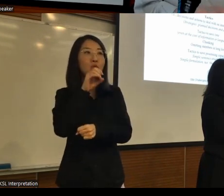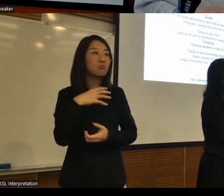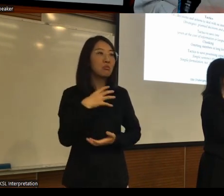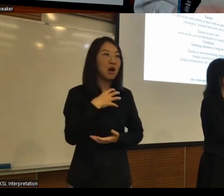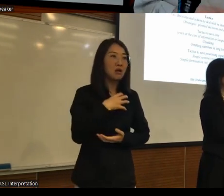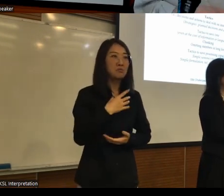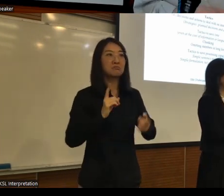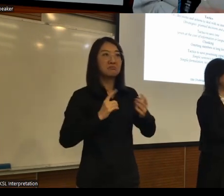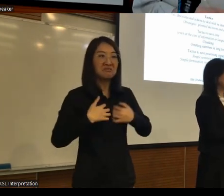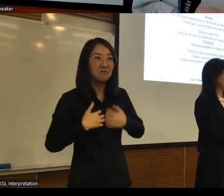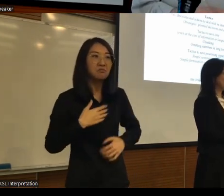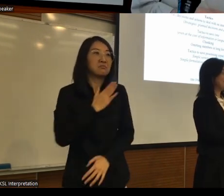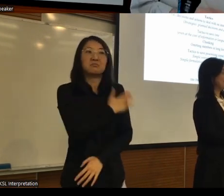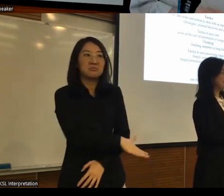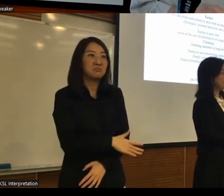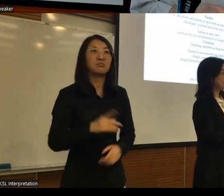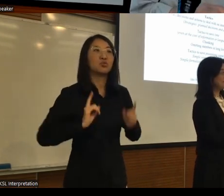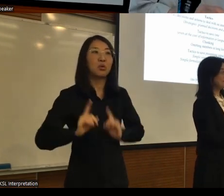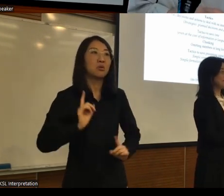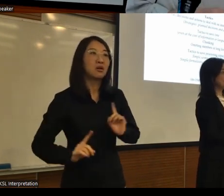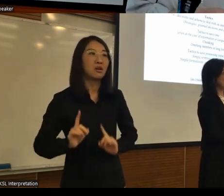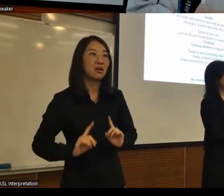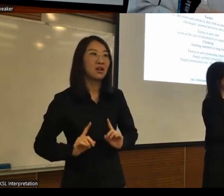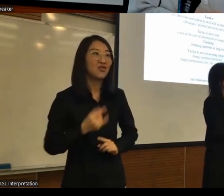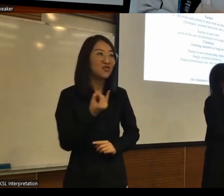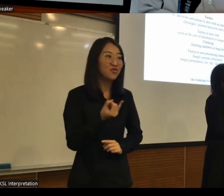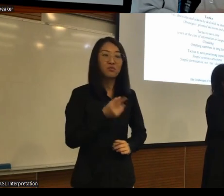Okay, thank you. Thank you for the advice. But you'll find